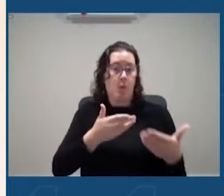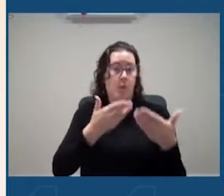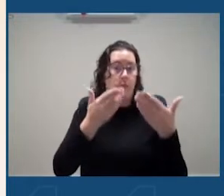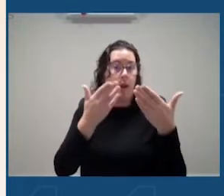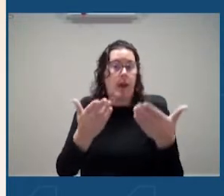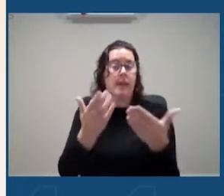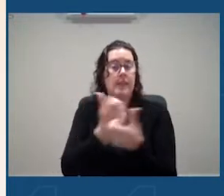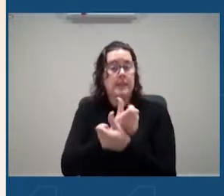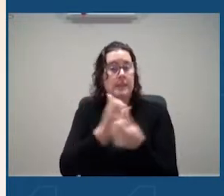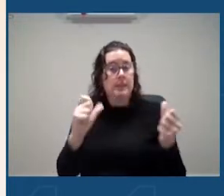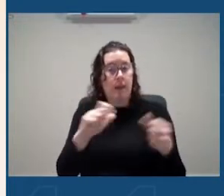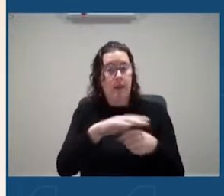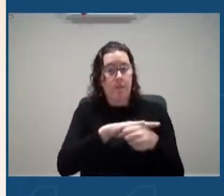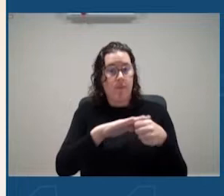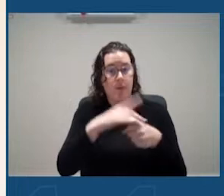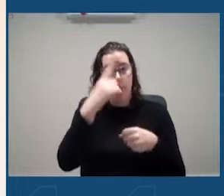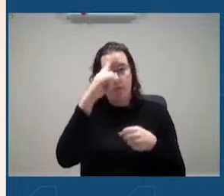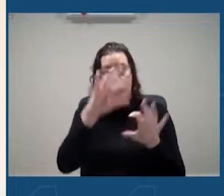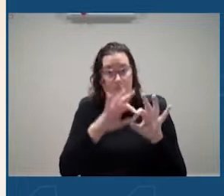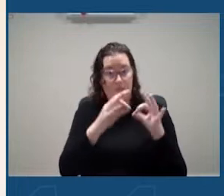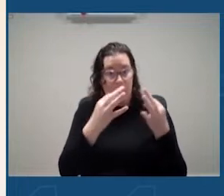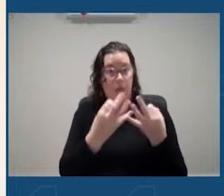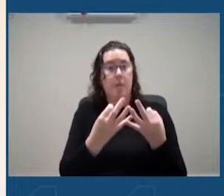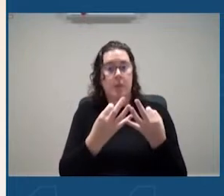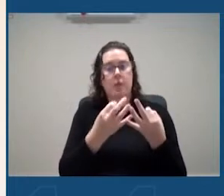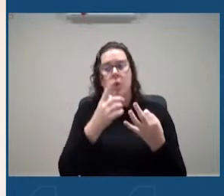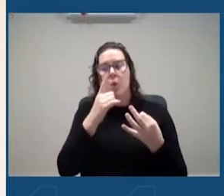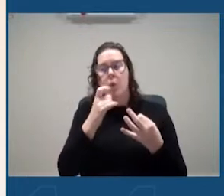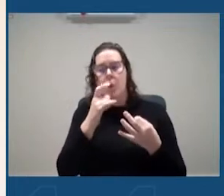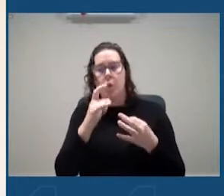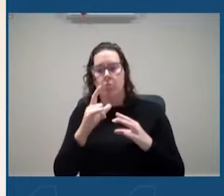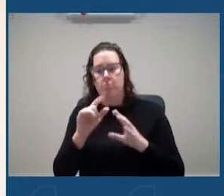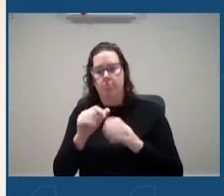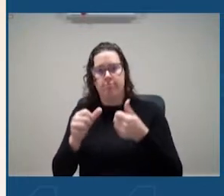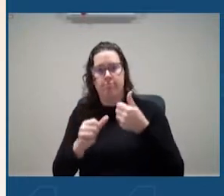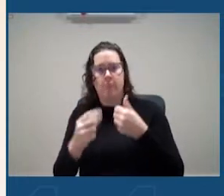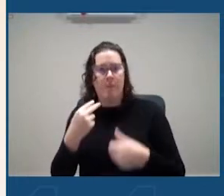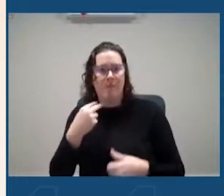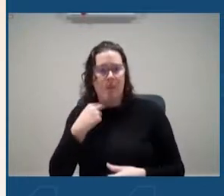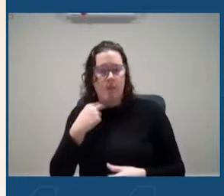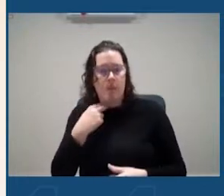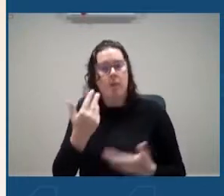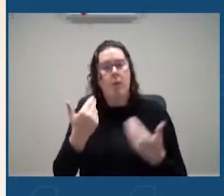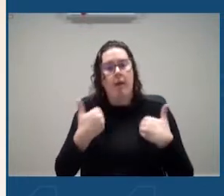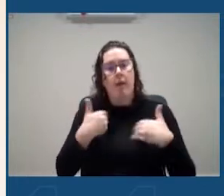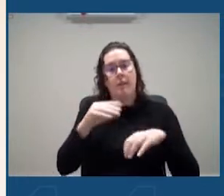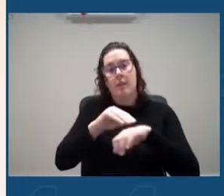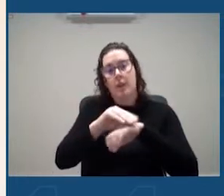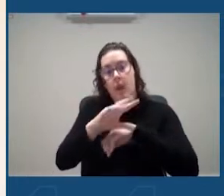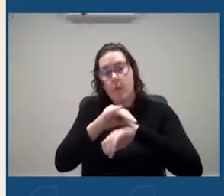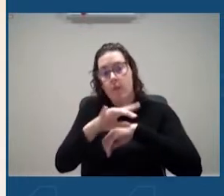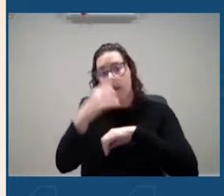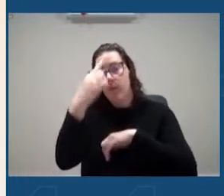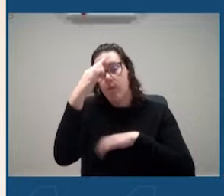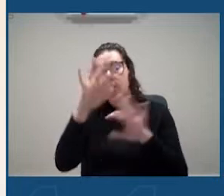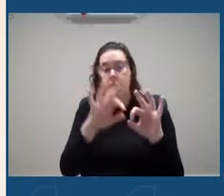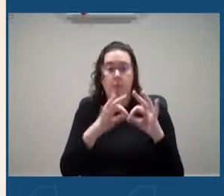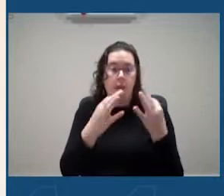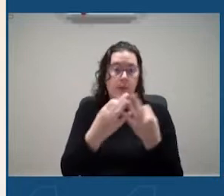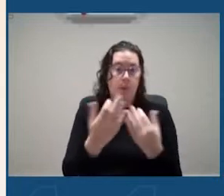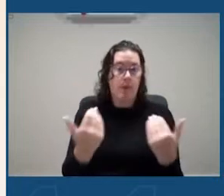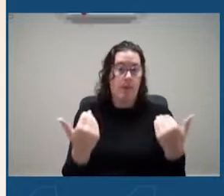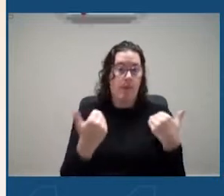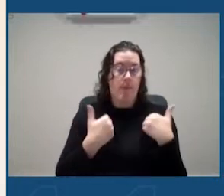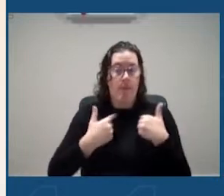the families of the victims. We had counseling for families. We had